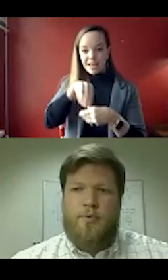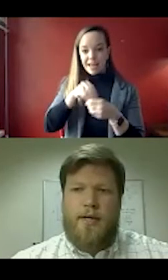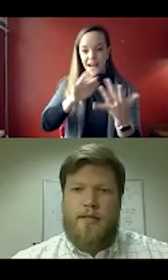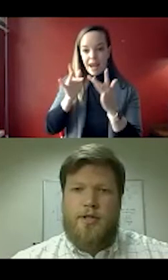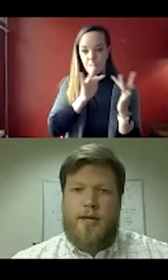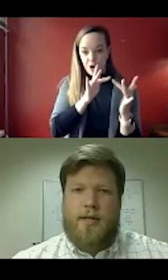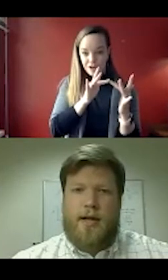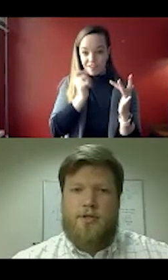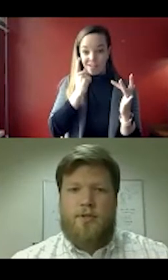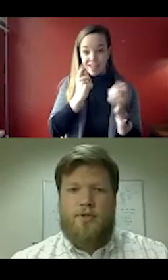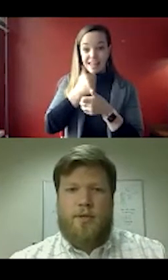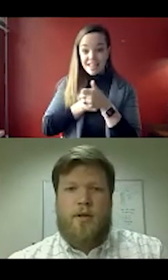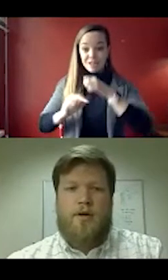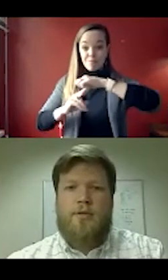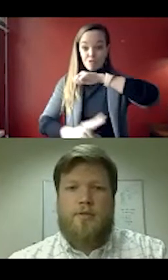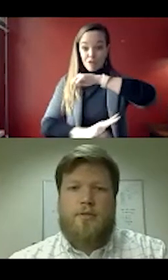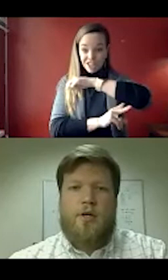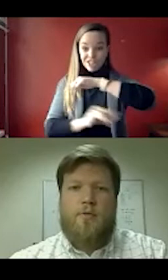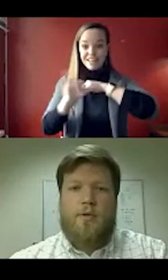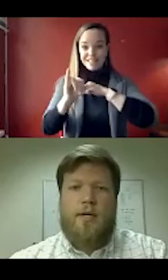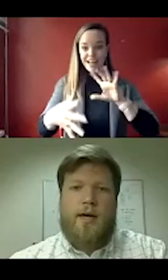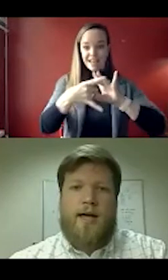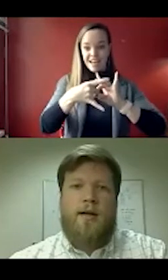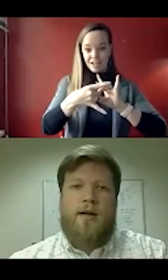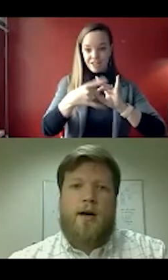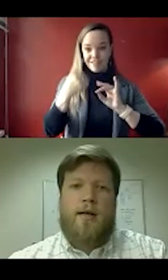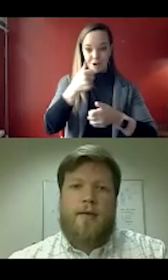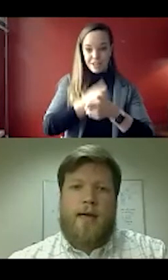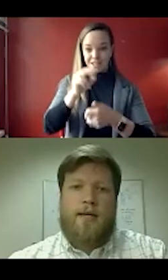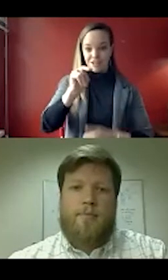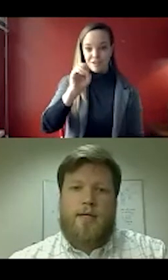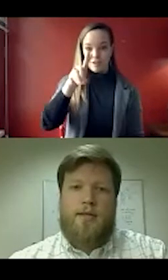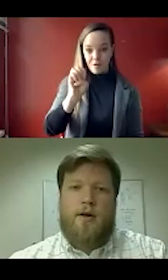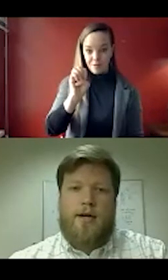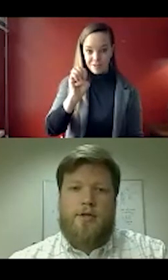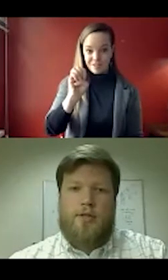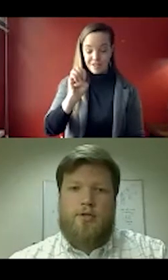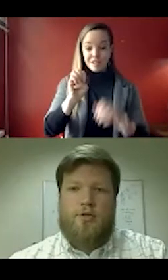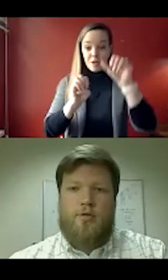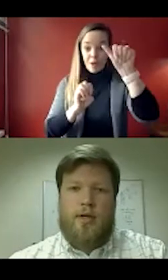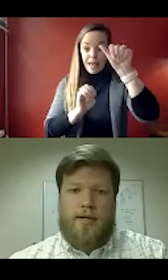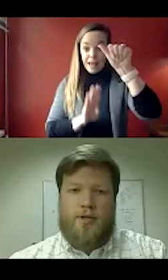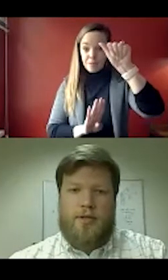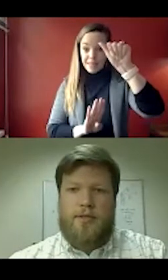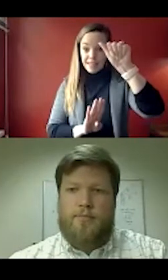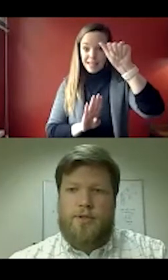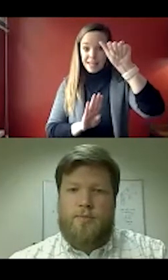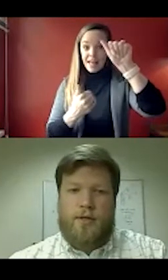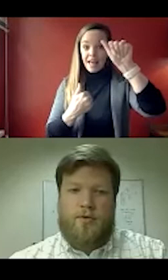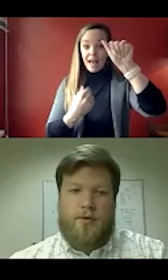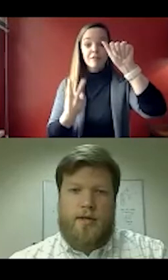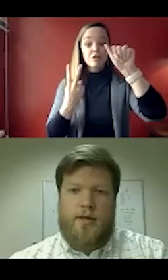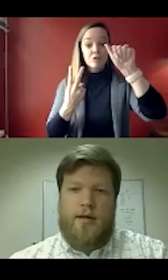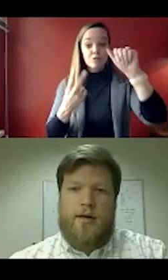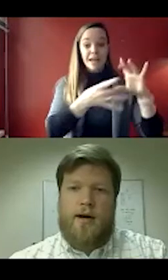each bridge as a connection between the nodes. So if we're looking at A to B, there are actually 2 connections, bridges 1